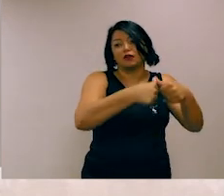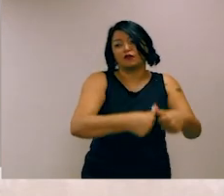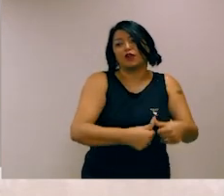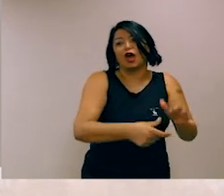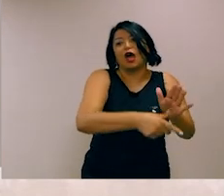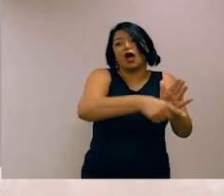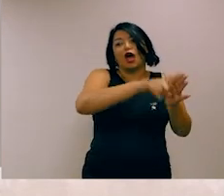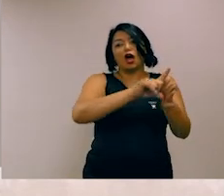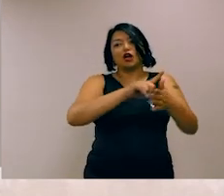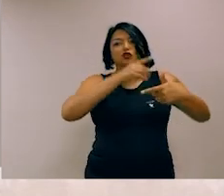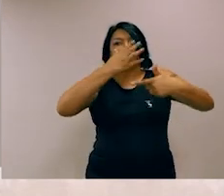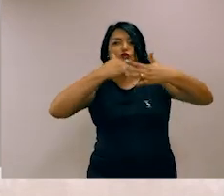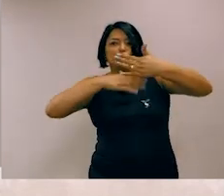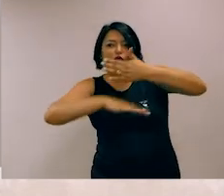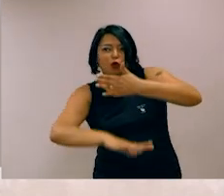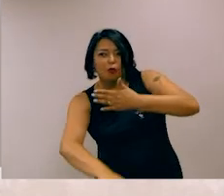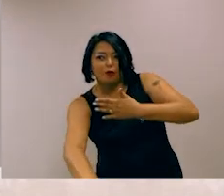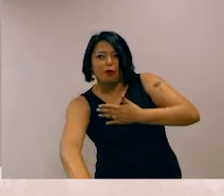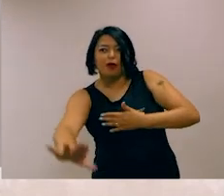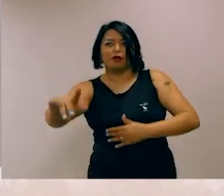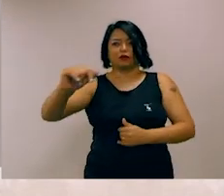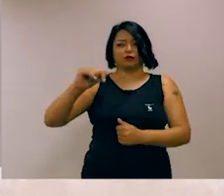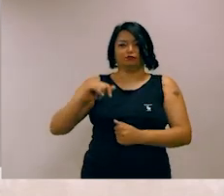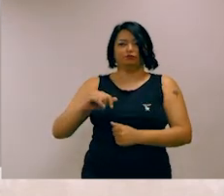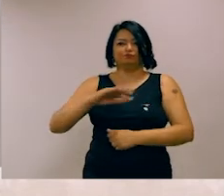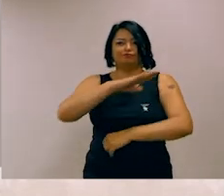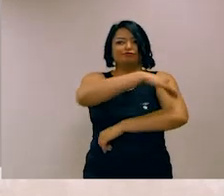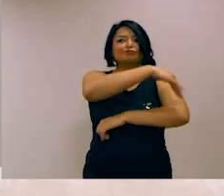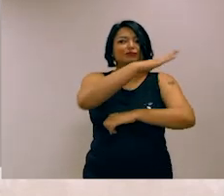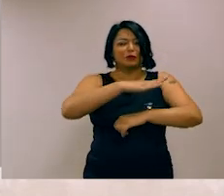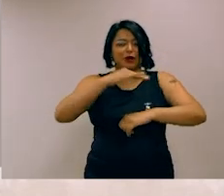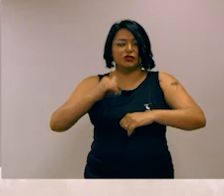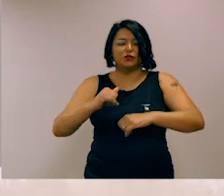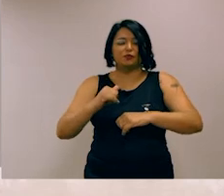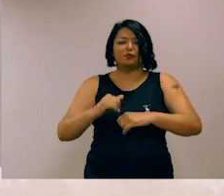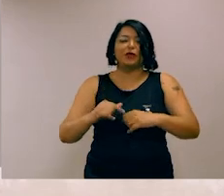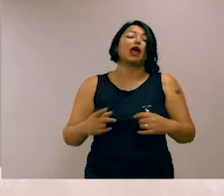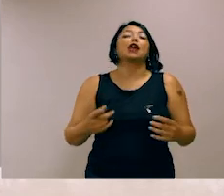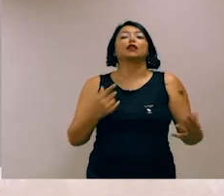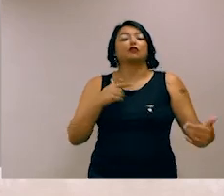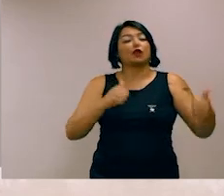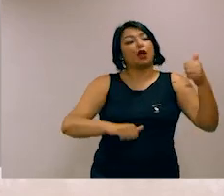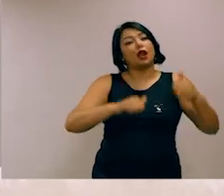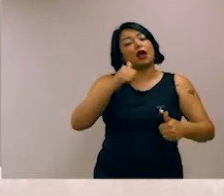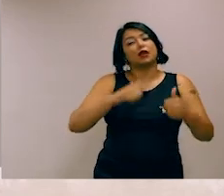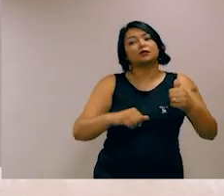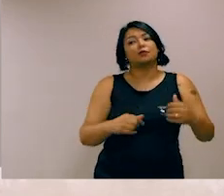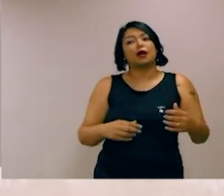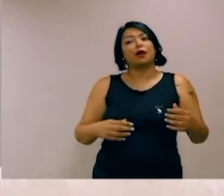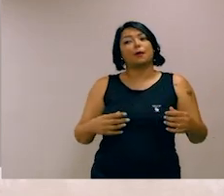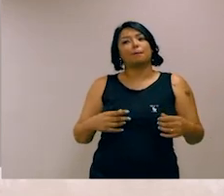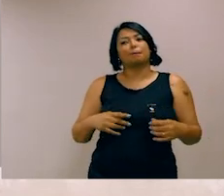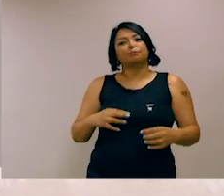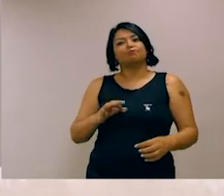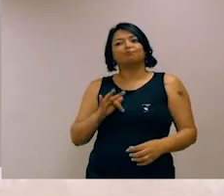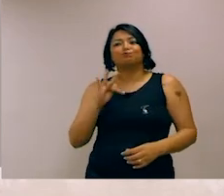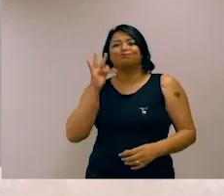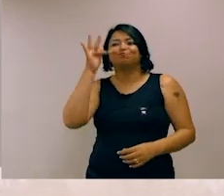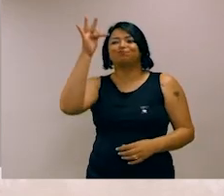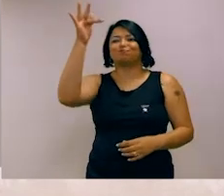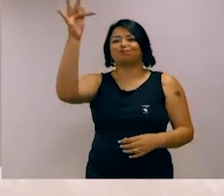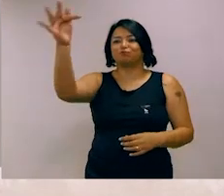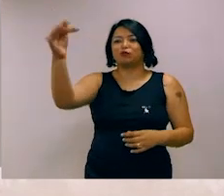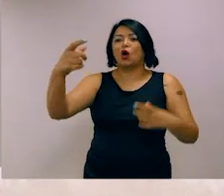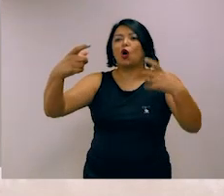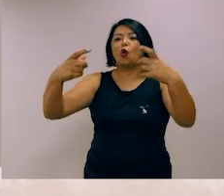after the breaking, if you find one, the zone around it around him or her would be the possibility of finding